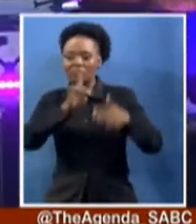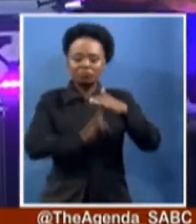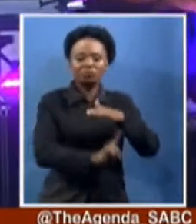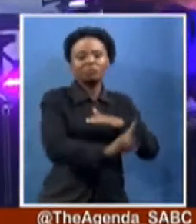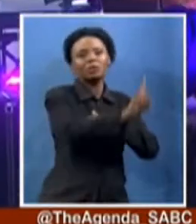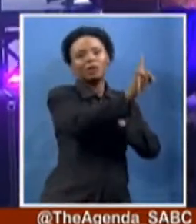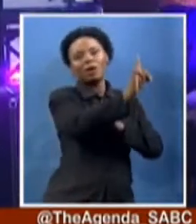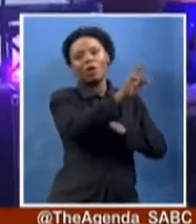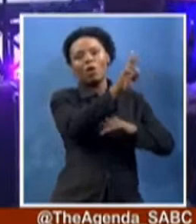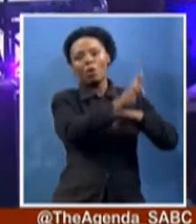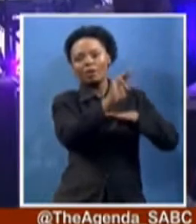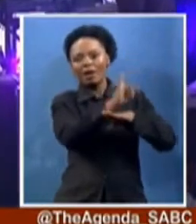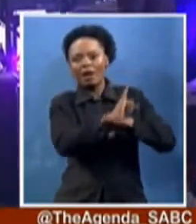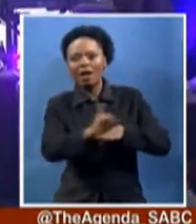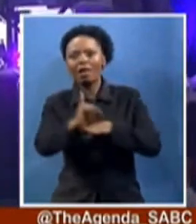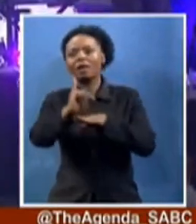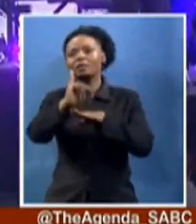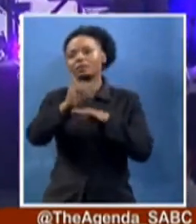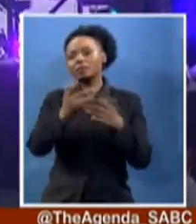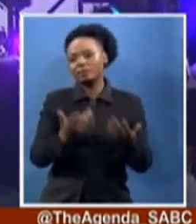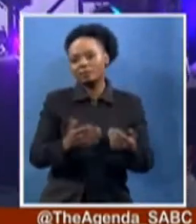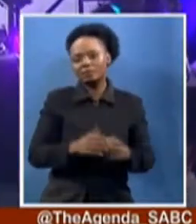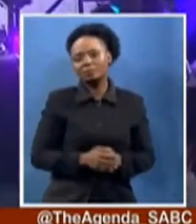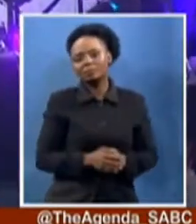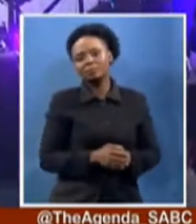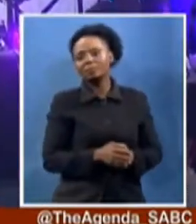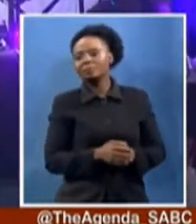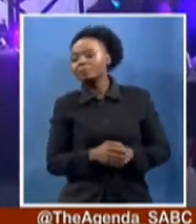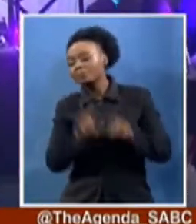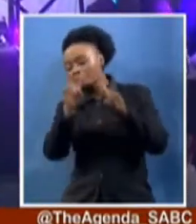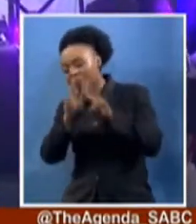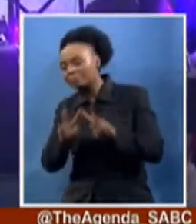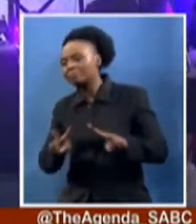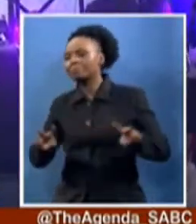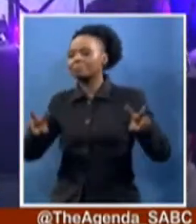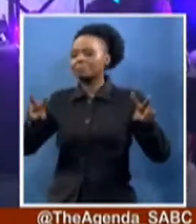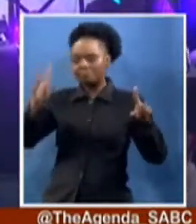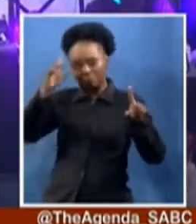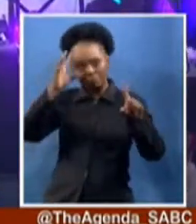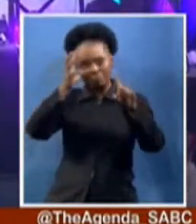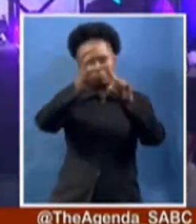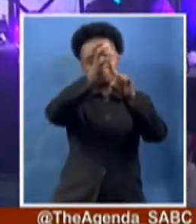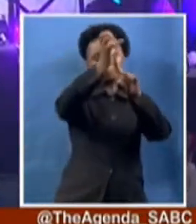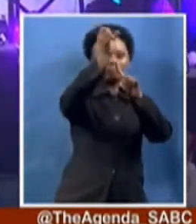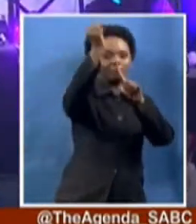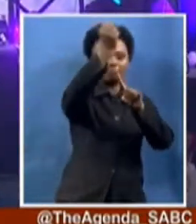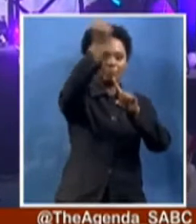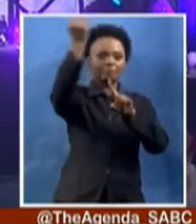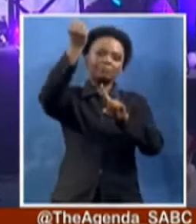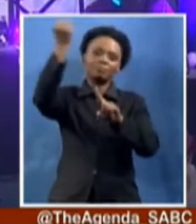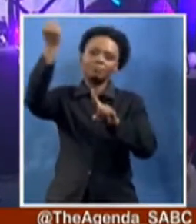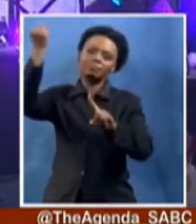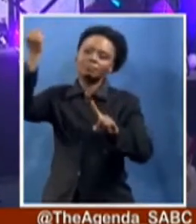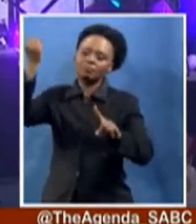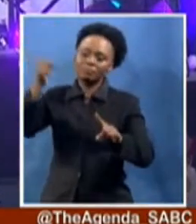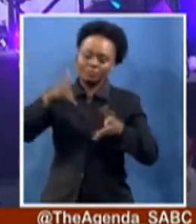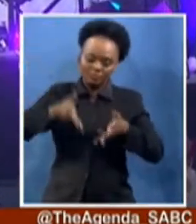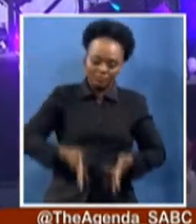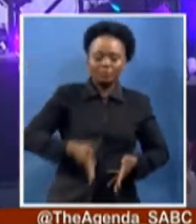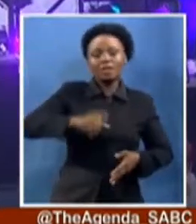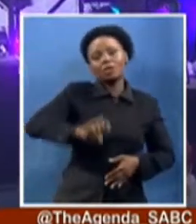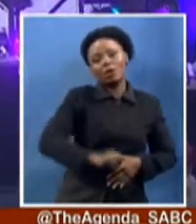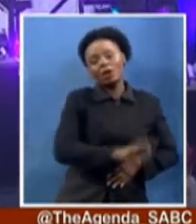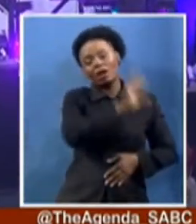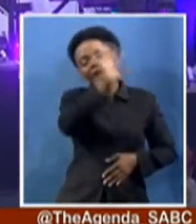History was made in South Africa. I choose